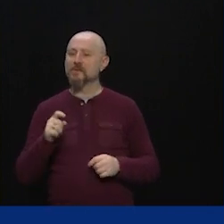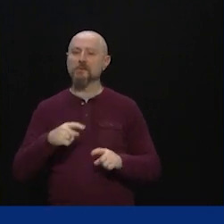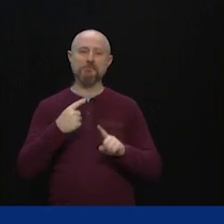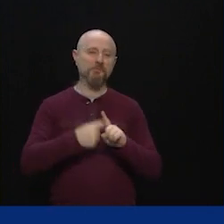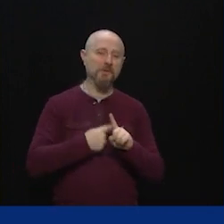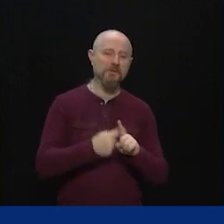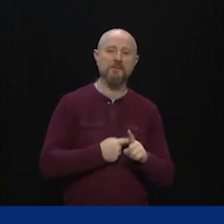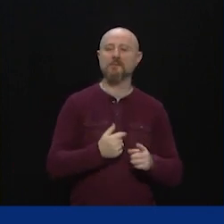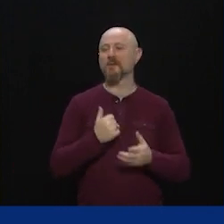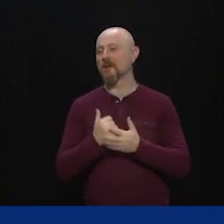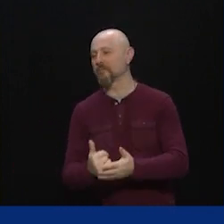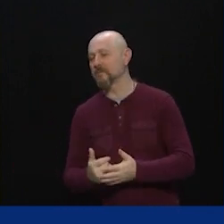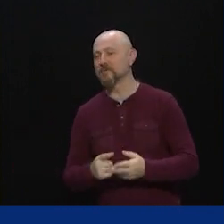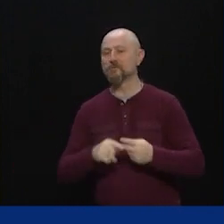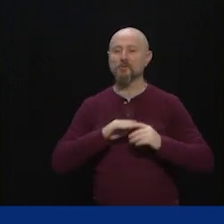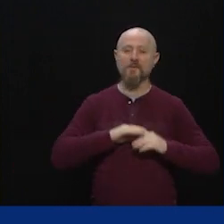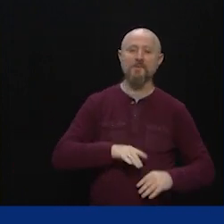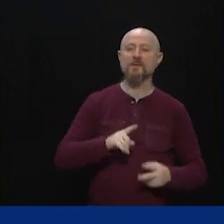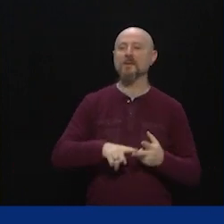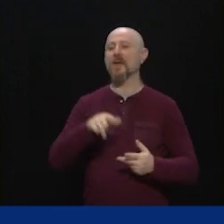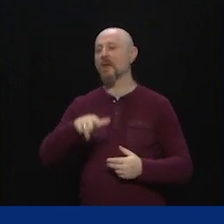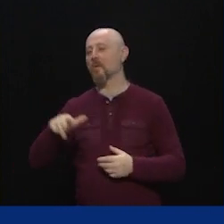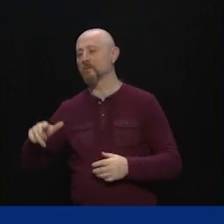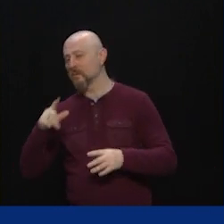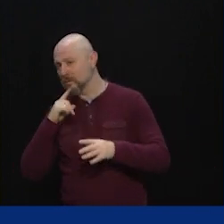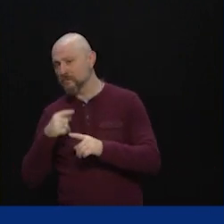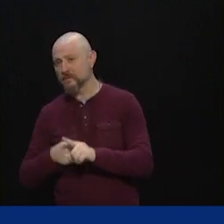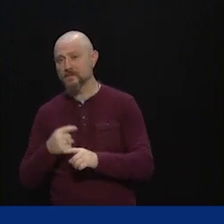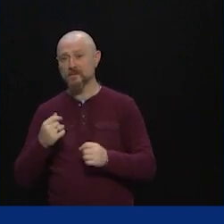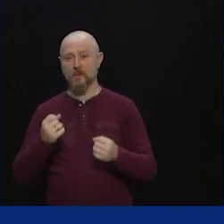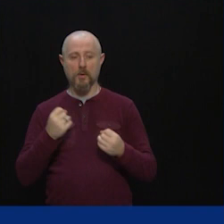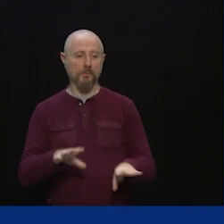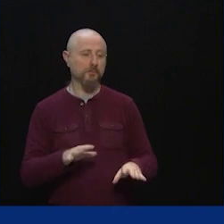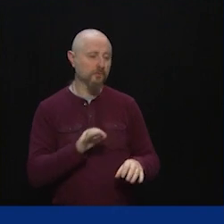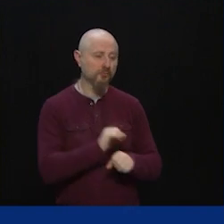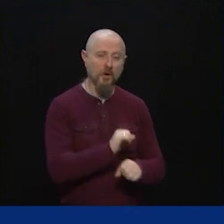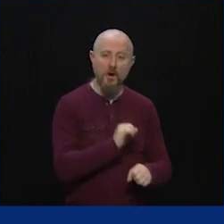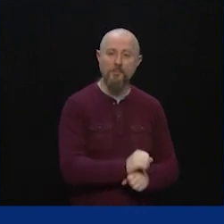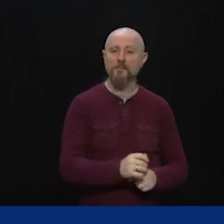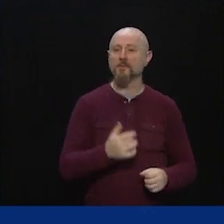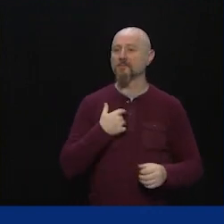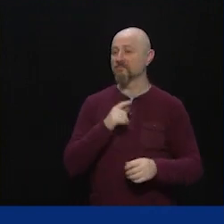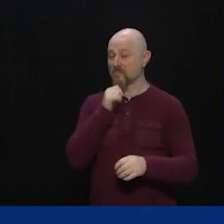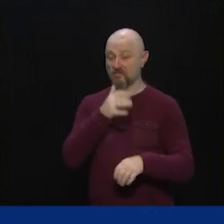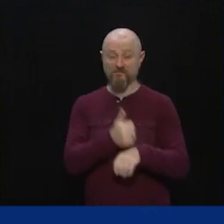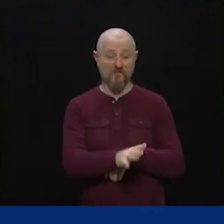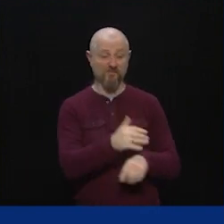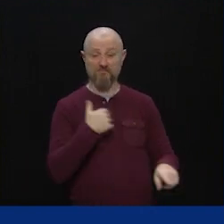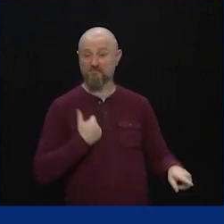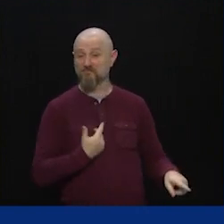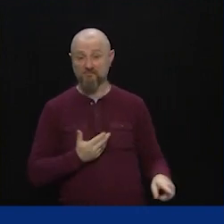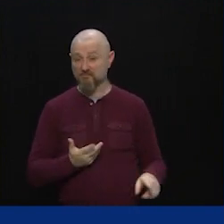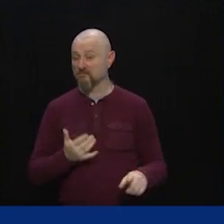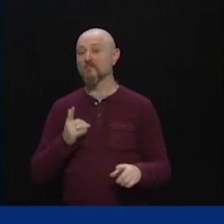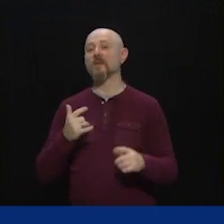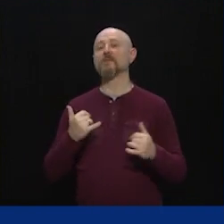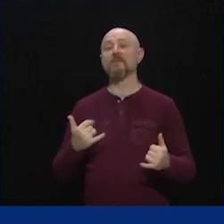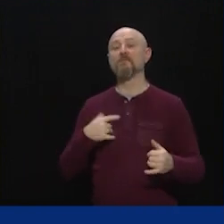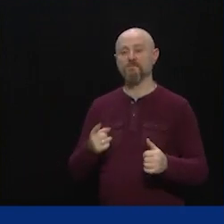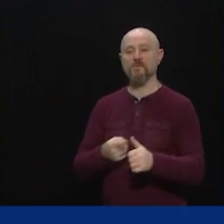payments because they lost their jobs, no fault of their own. Today is the first day to apply for our very first in the nation. Nobody's done this before.